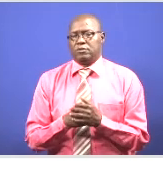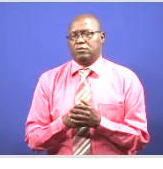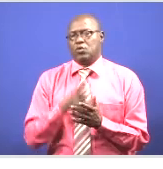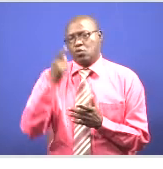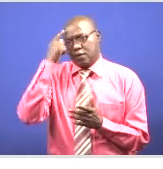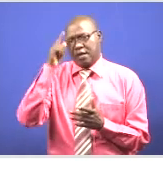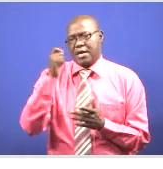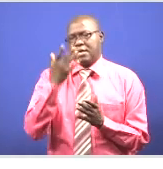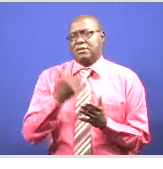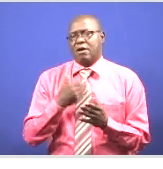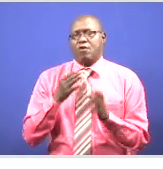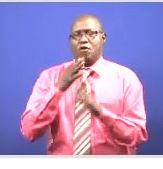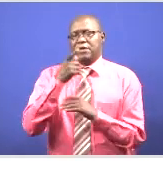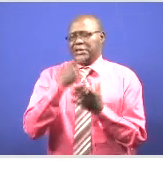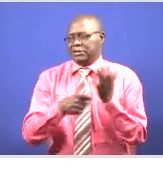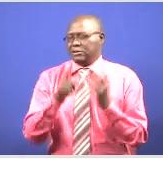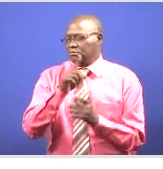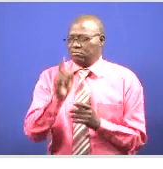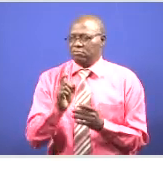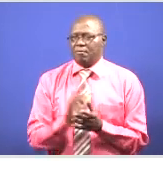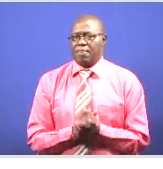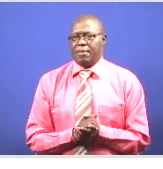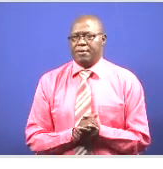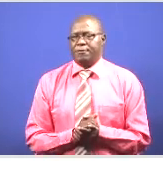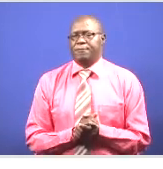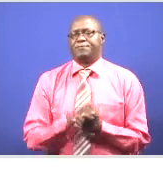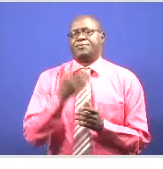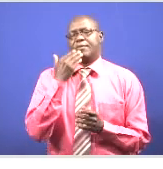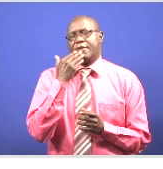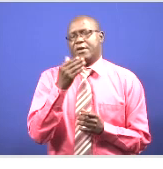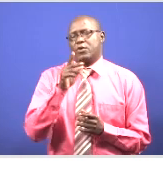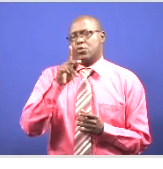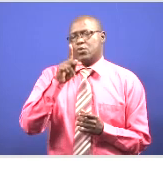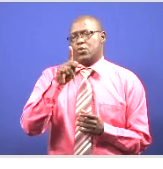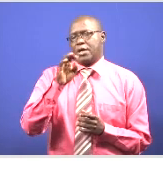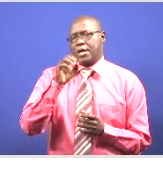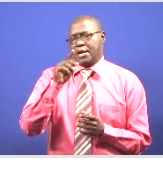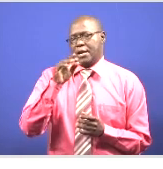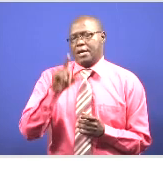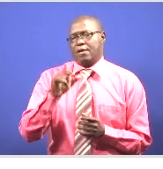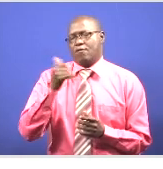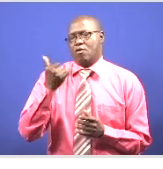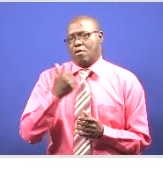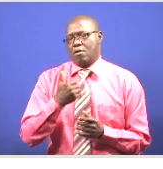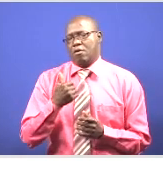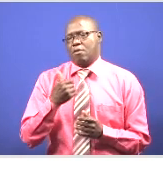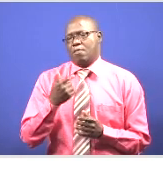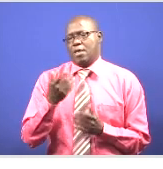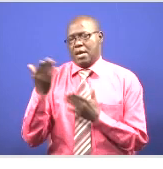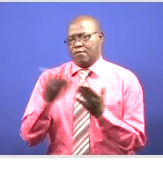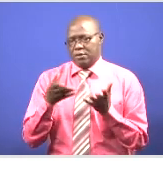overtaxed? Well, thank you, Kennedy, for having me here. Well, I do not think in any